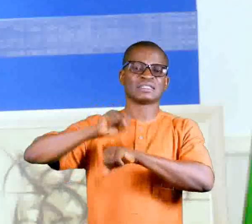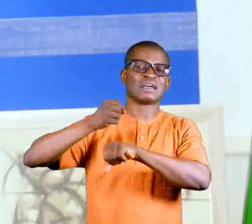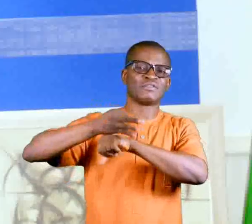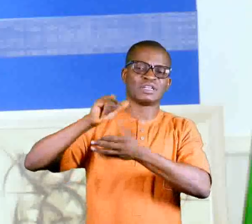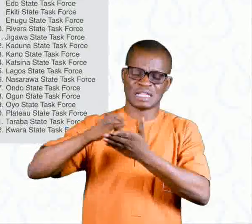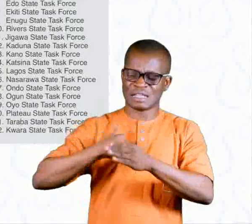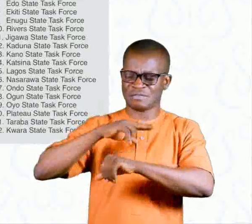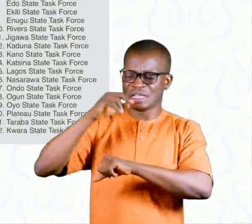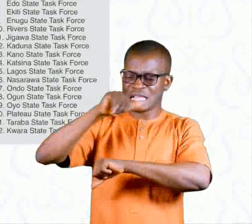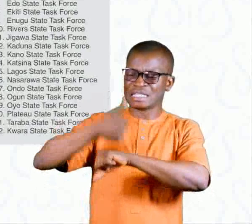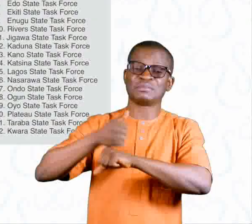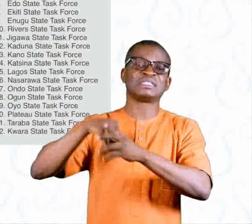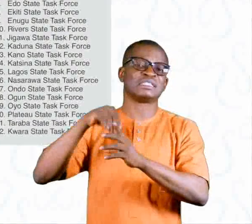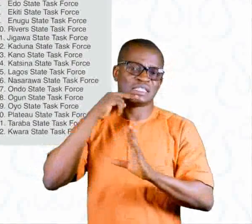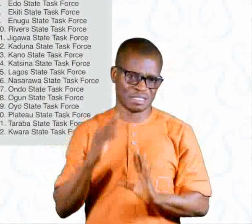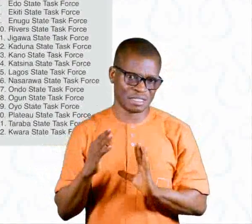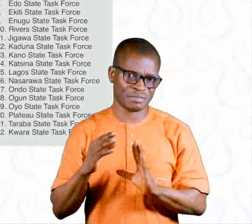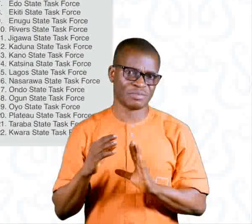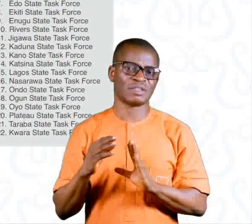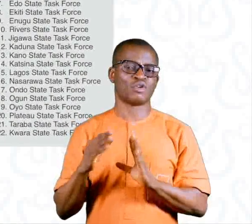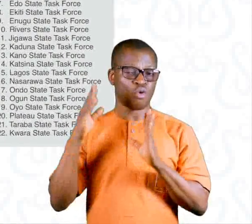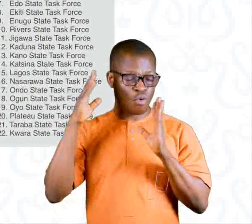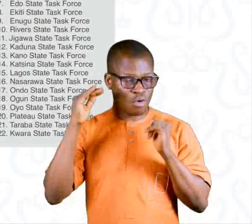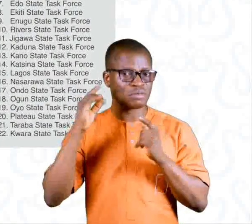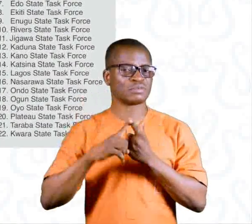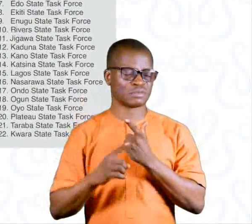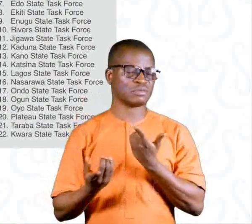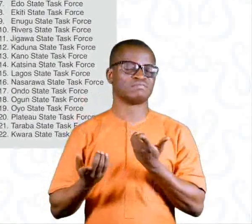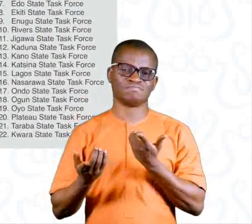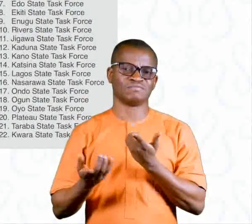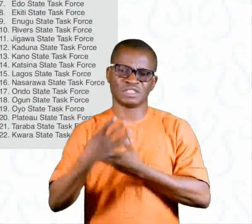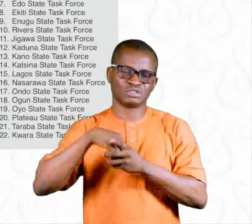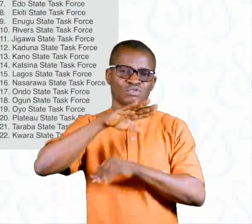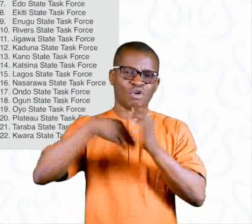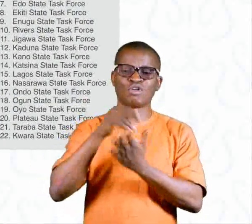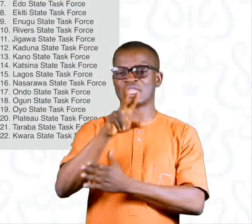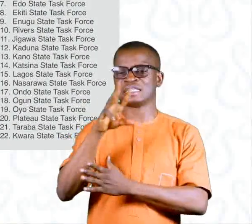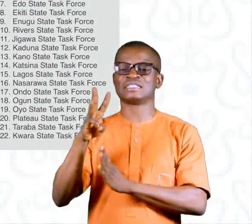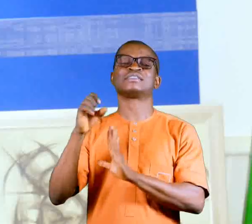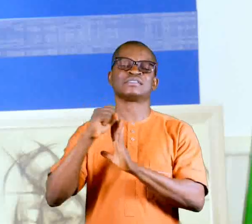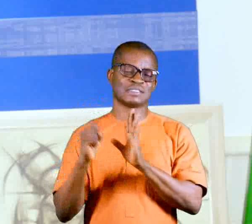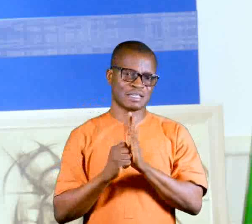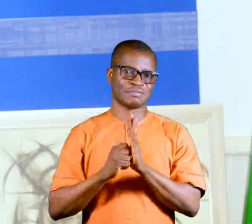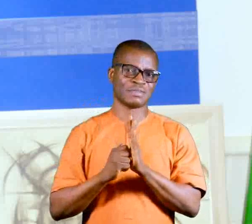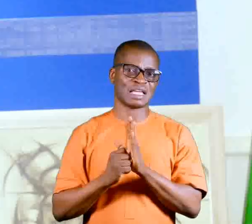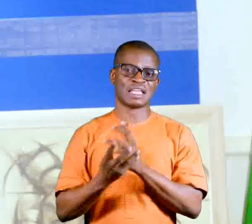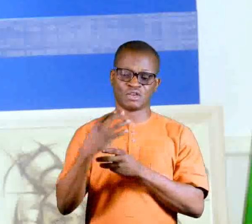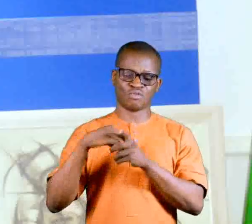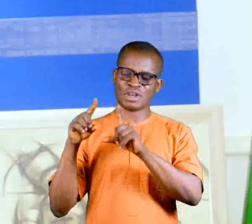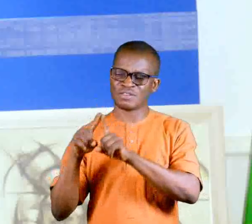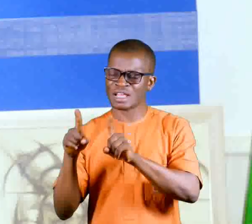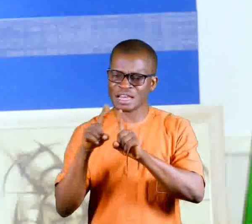established in Nigeria, and the goal is to actually go to all the 36 states of the country. The state task forces are comprised of